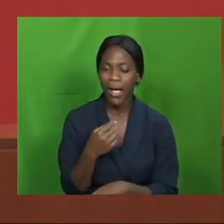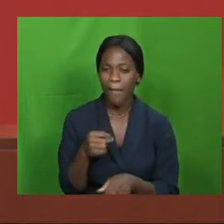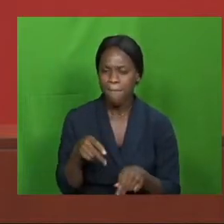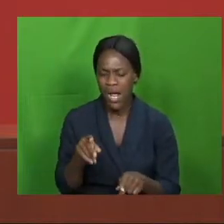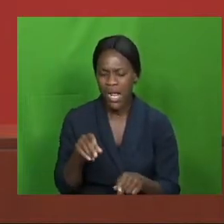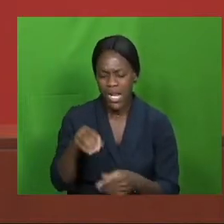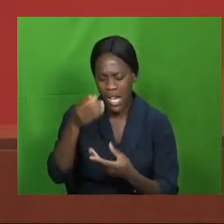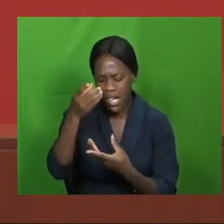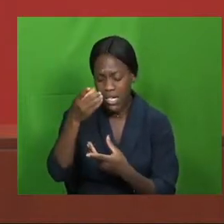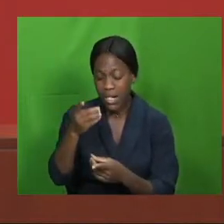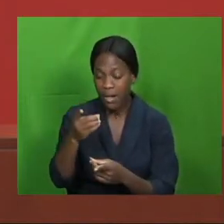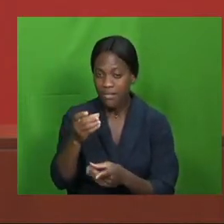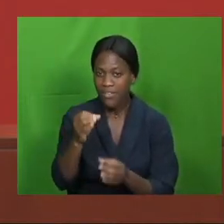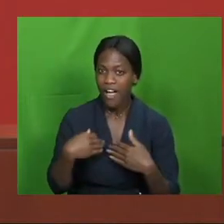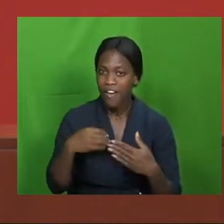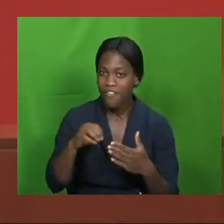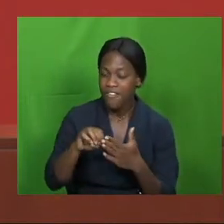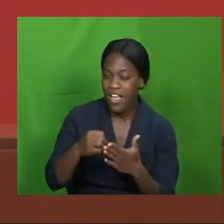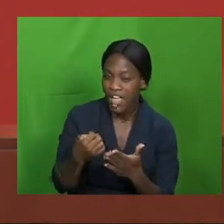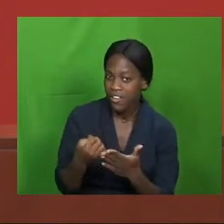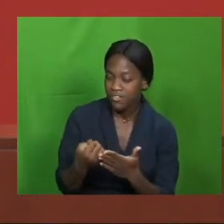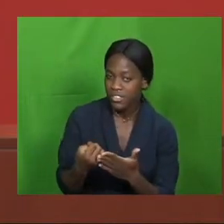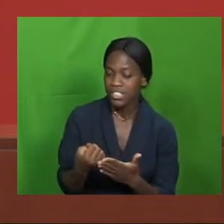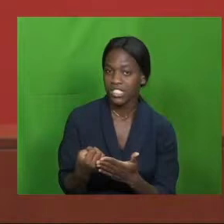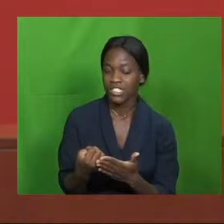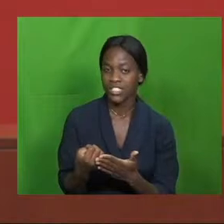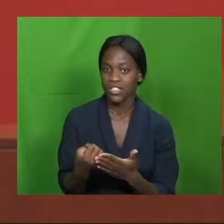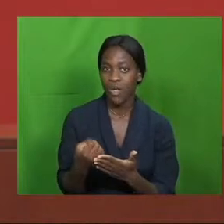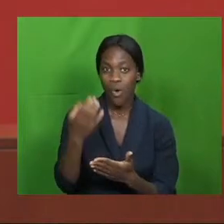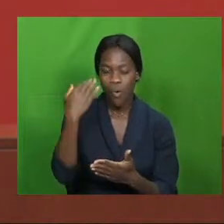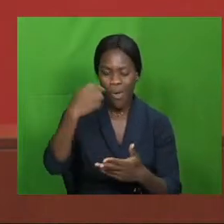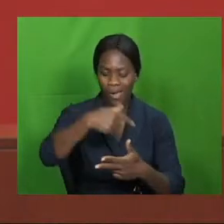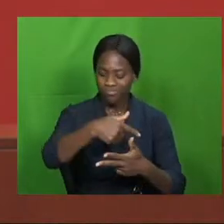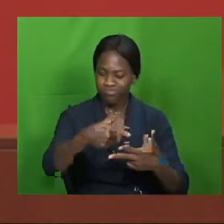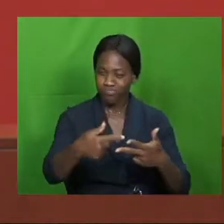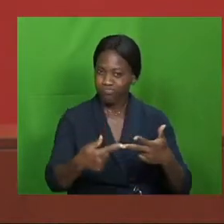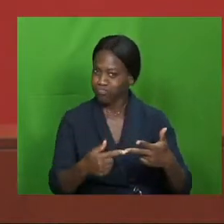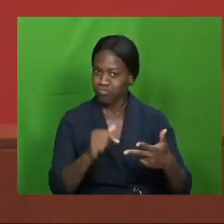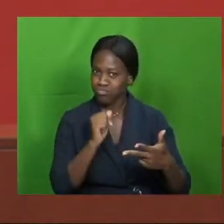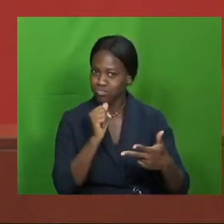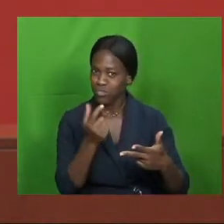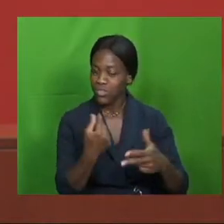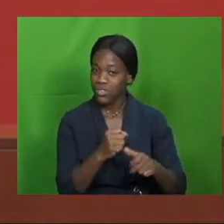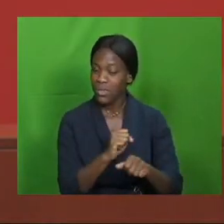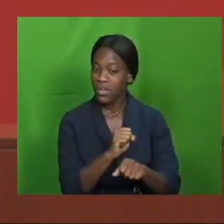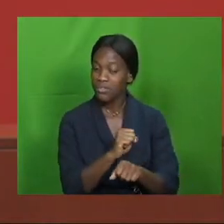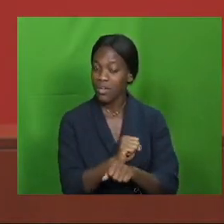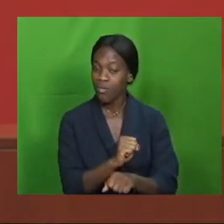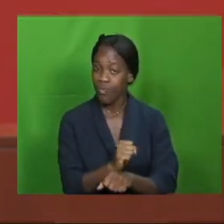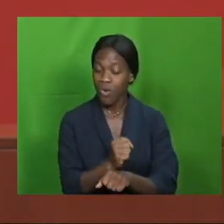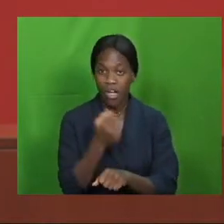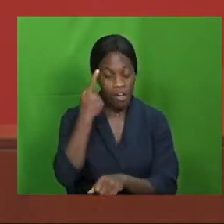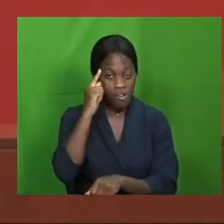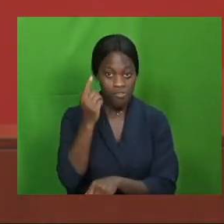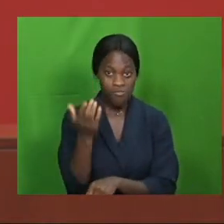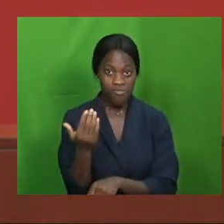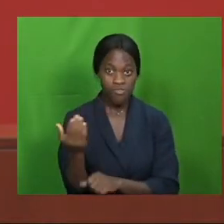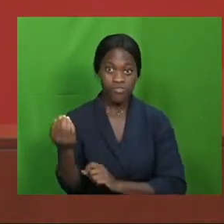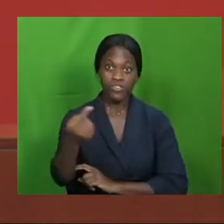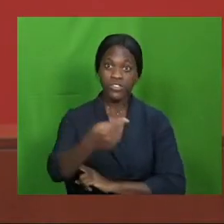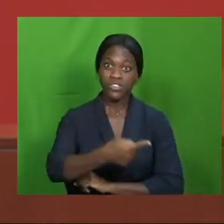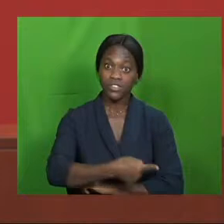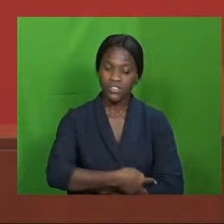facts as to whether the 3 members absented themselves from attendance of Parliament for 15 sitting